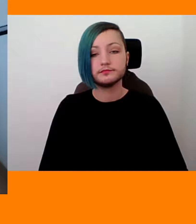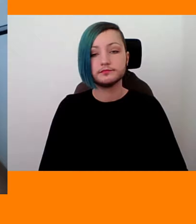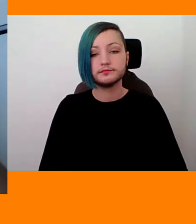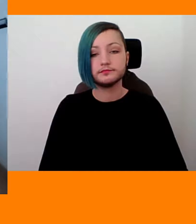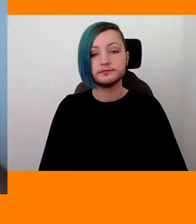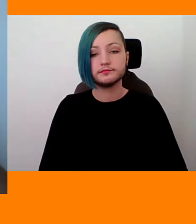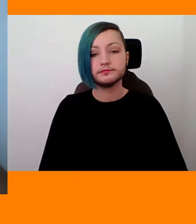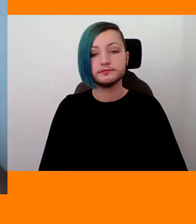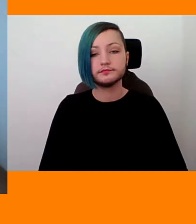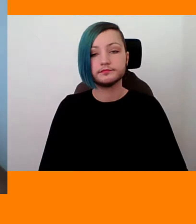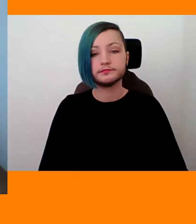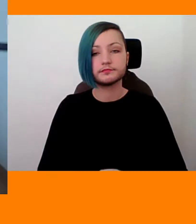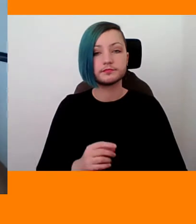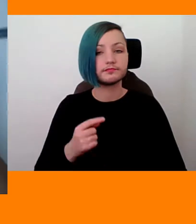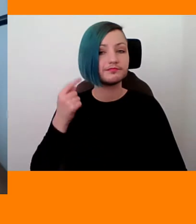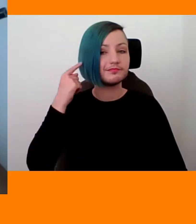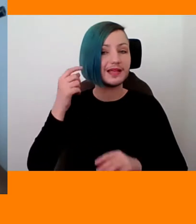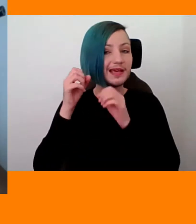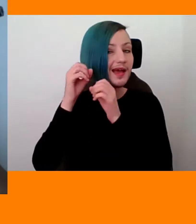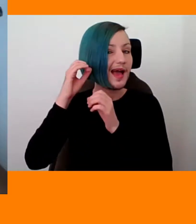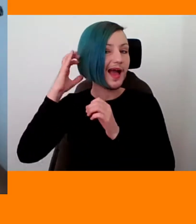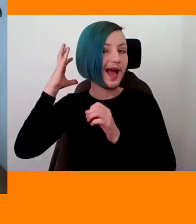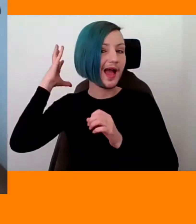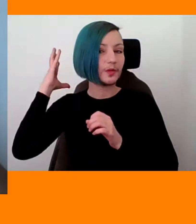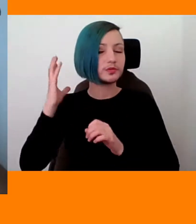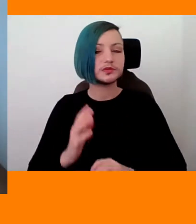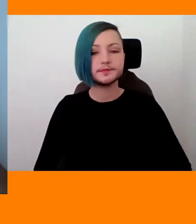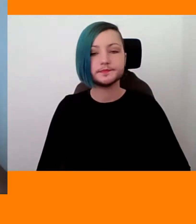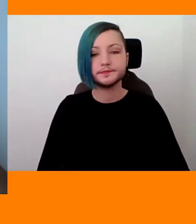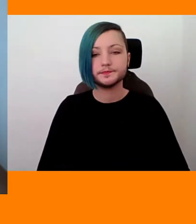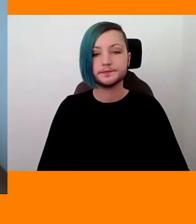and work your way outwards.